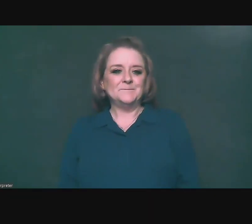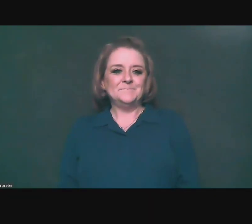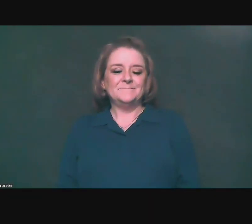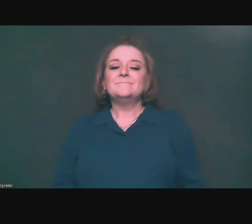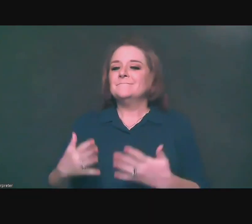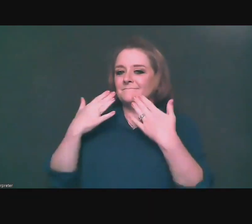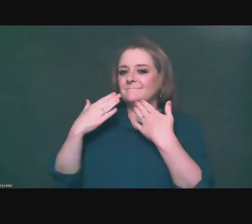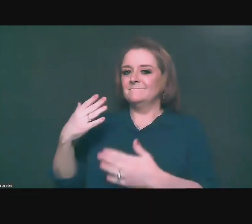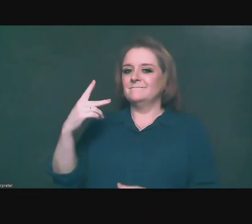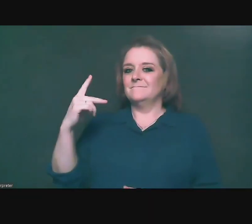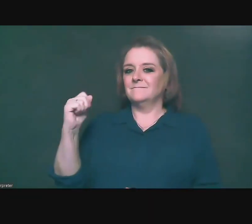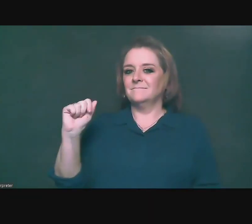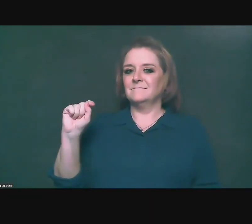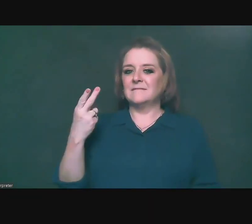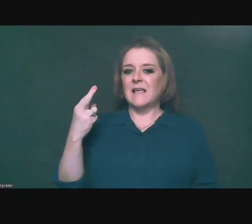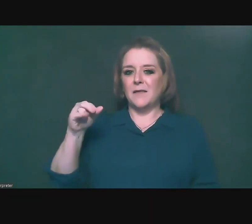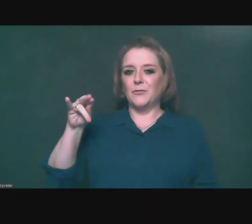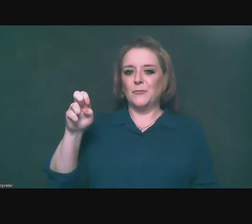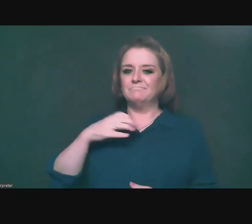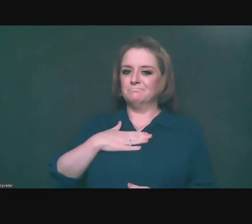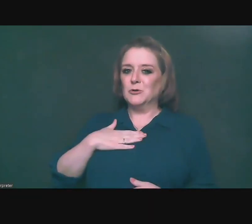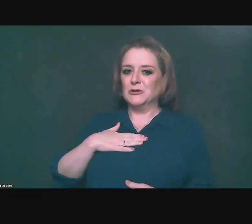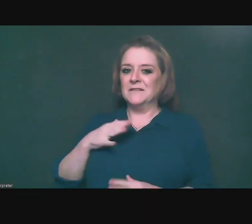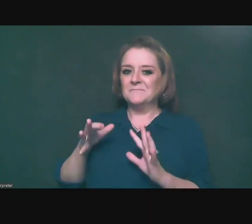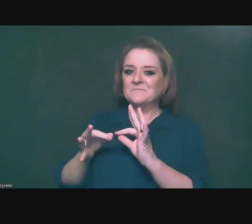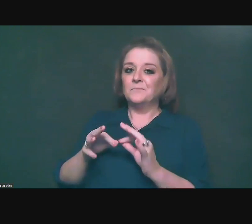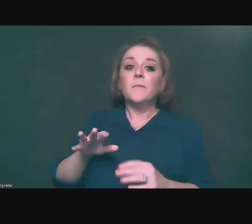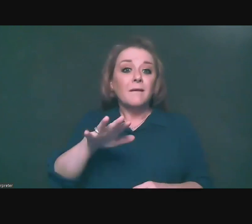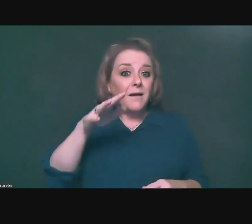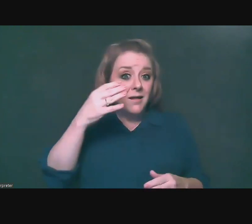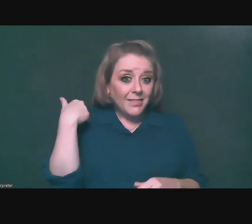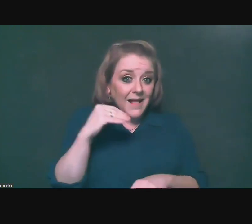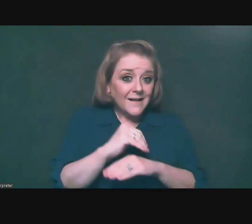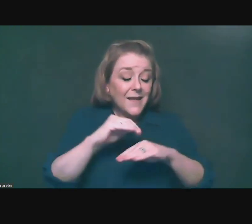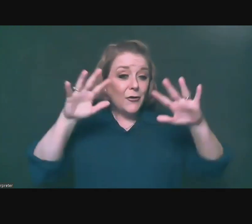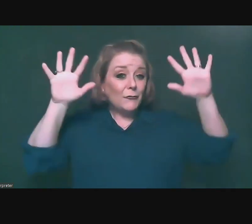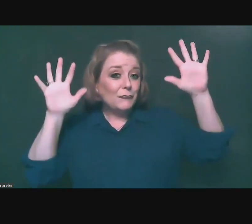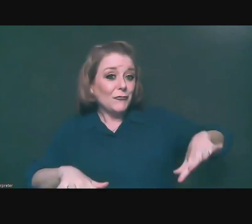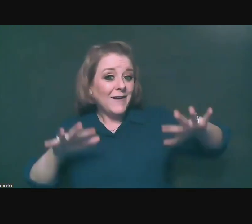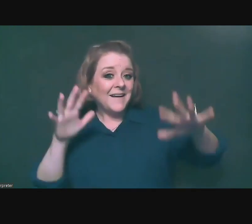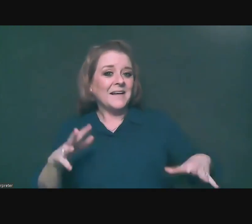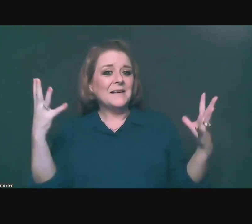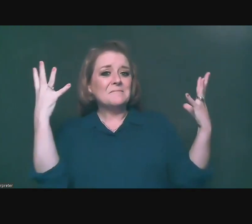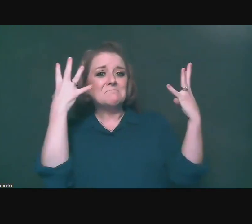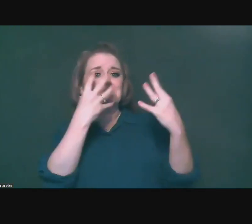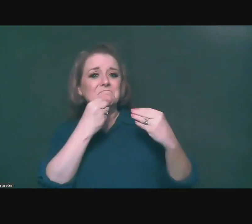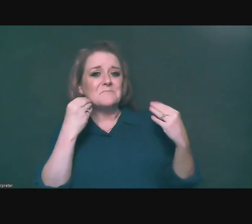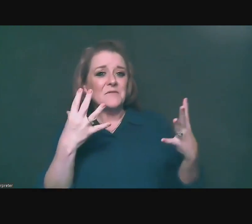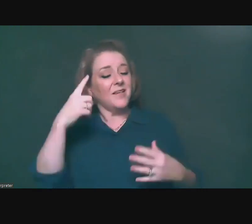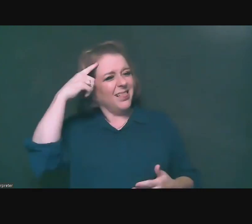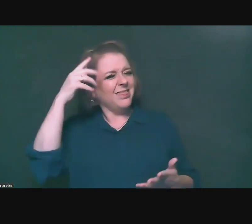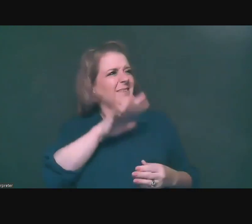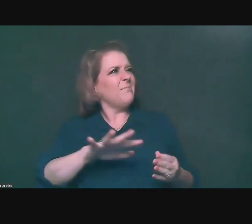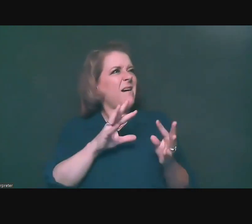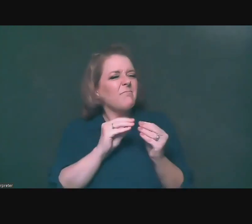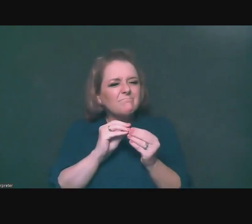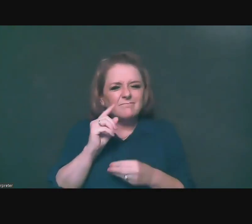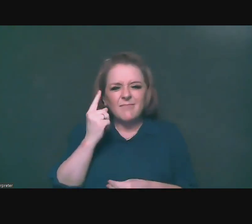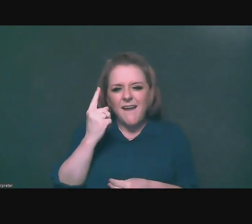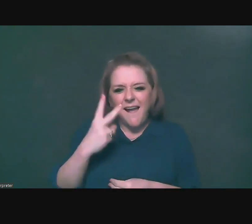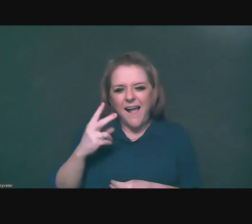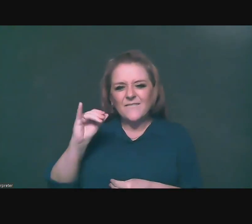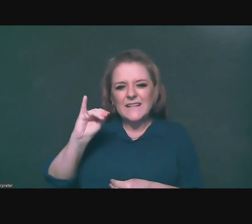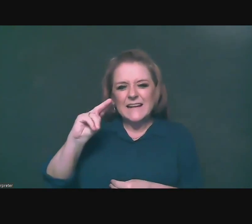Thank you, Kathryn. I appreciate that. What a beautiful rain that we had last night for many of us. I think we got close to about ½ an inch at